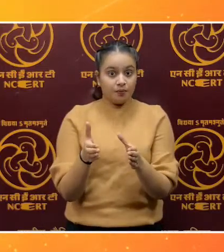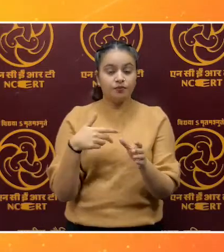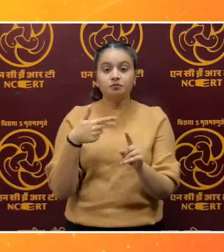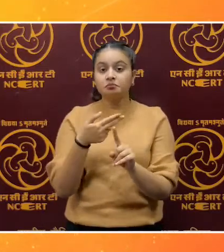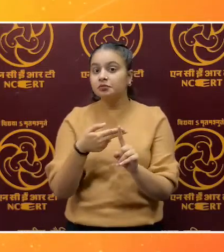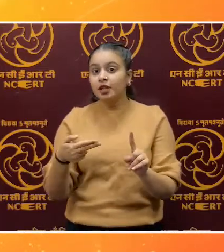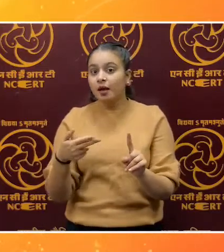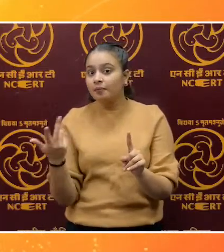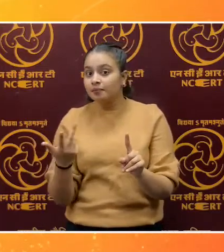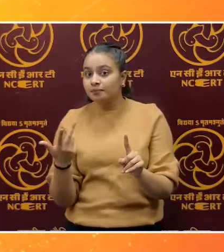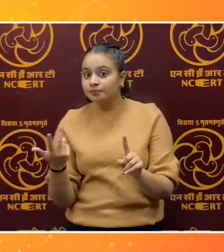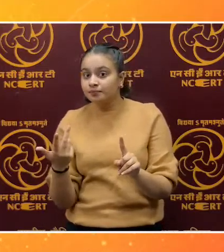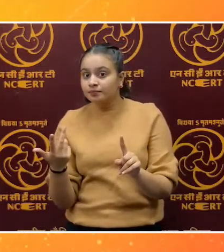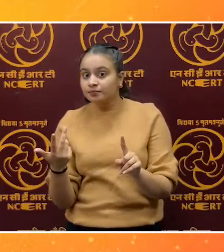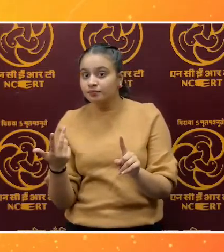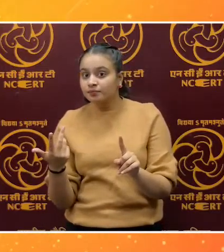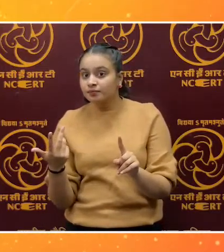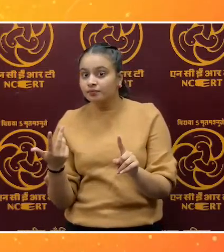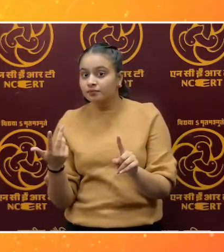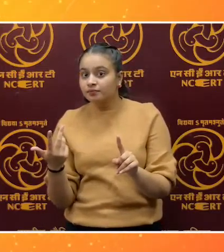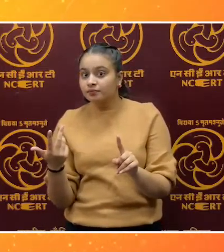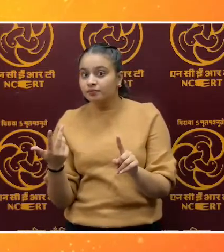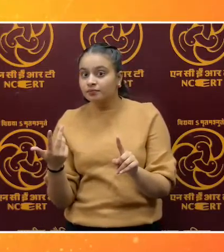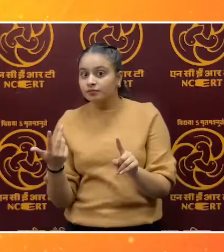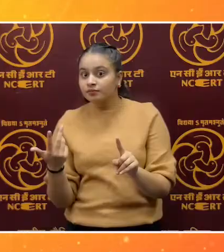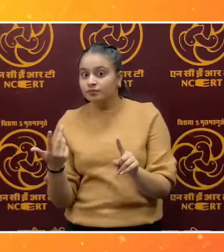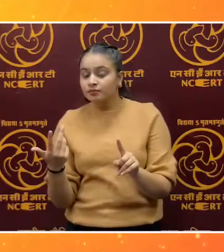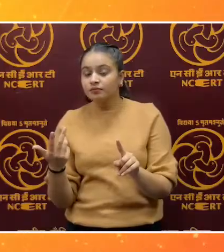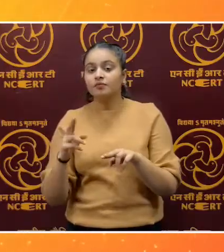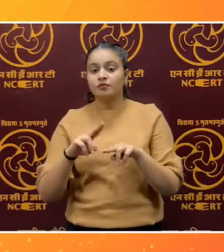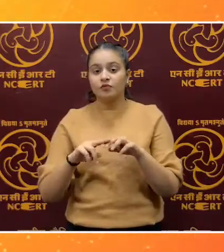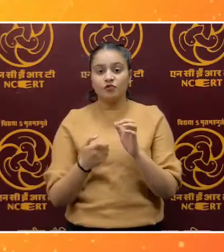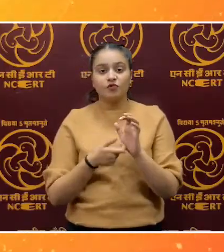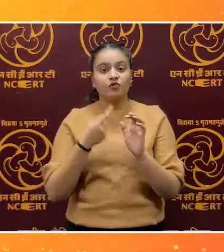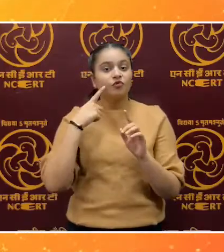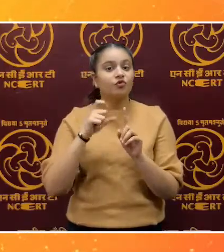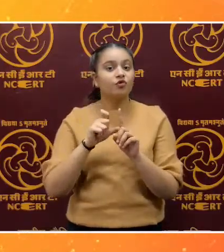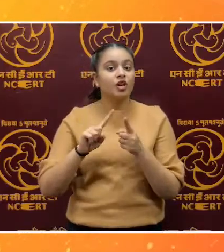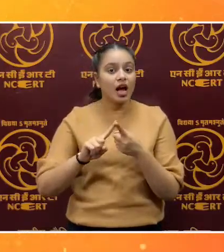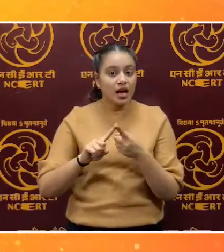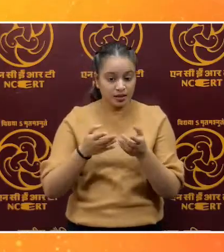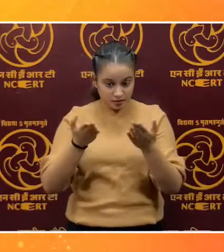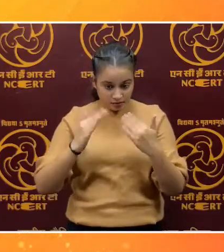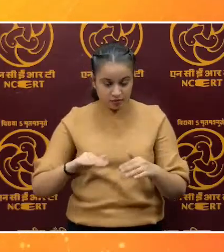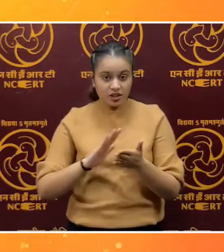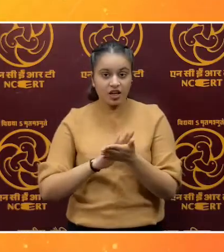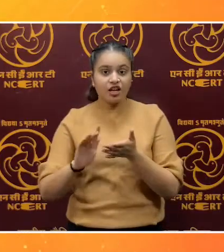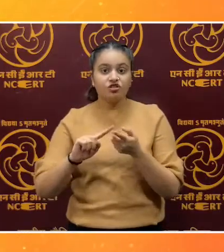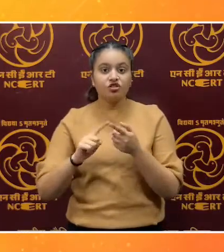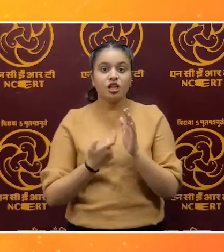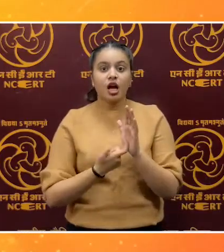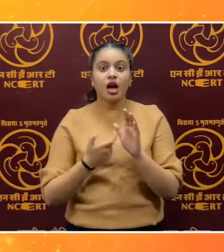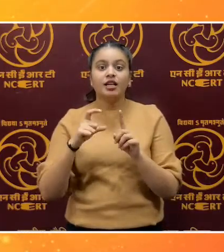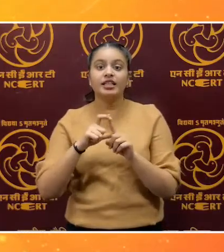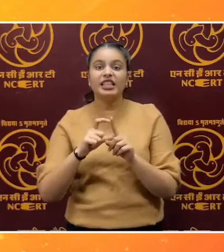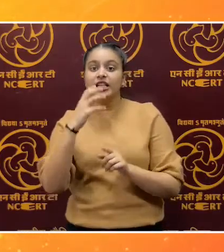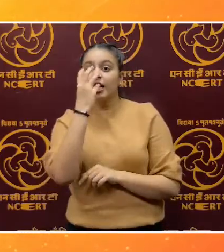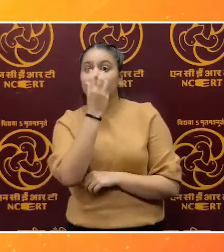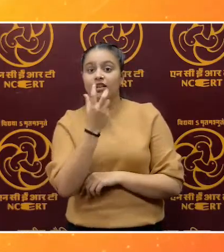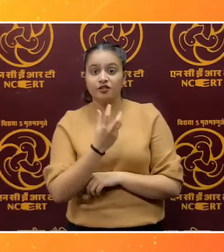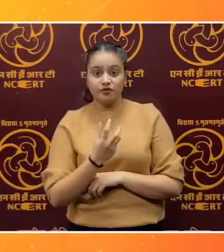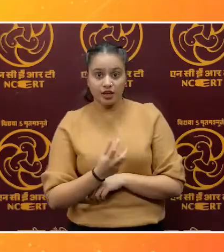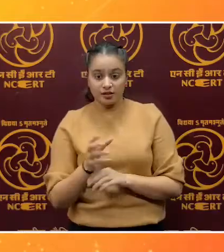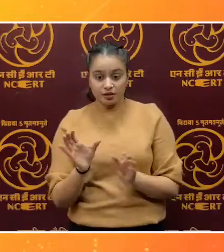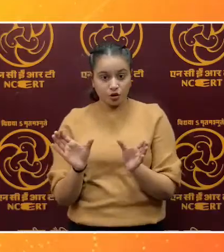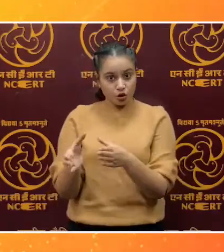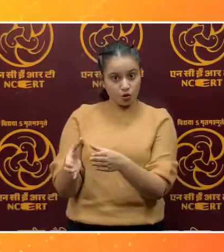will you call them? Pride. Yeah, Pride a pride of of lions, a herd of elephants. So they have all come